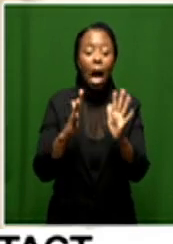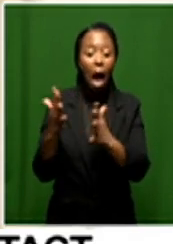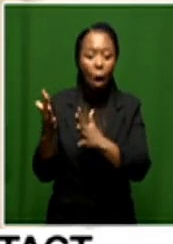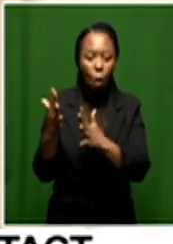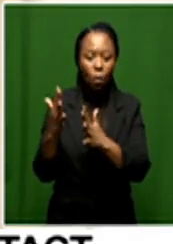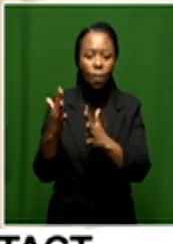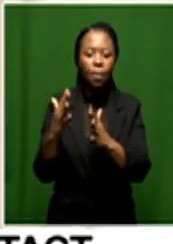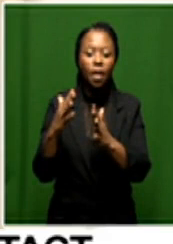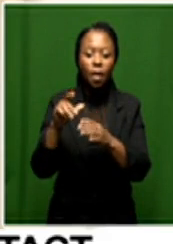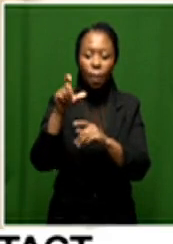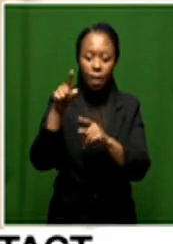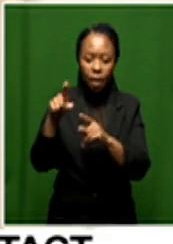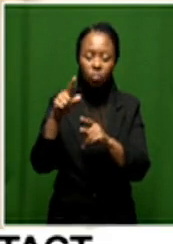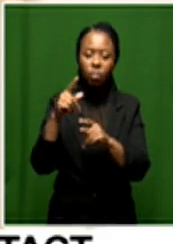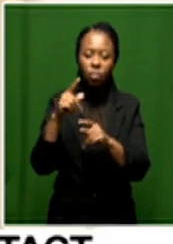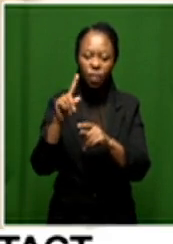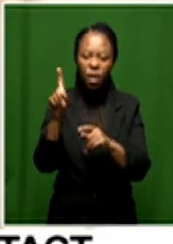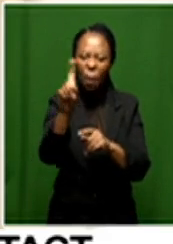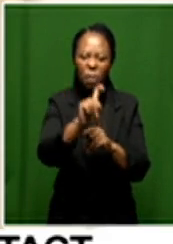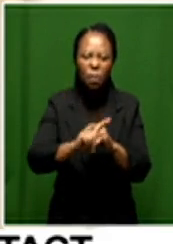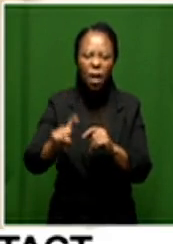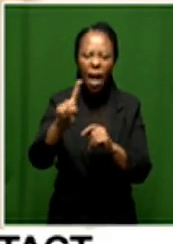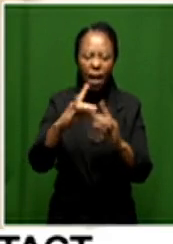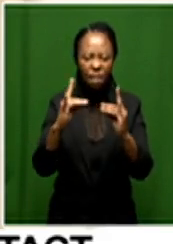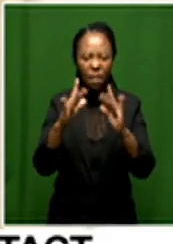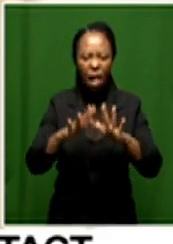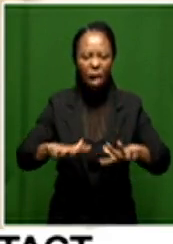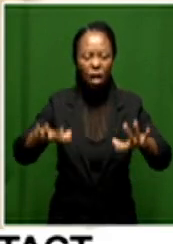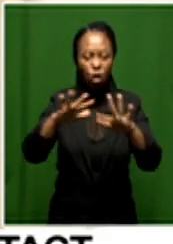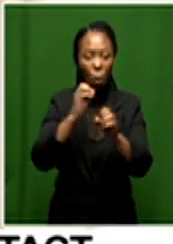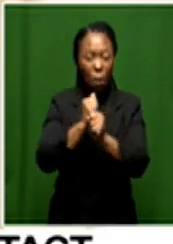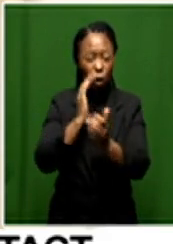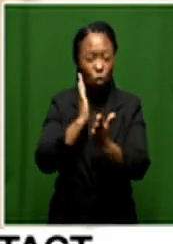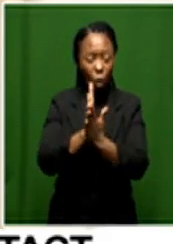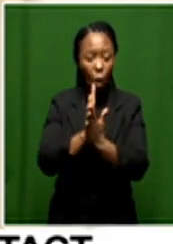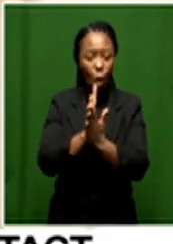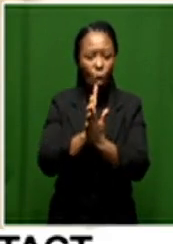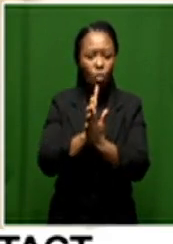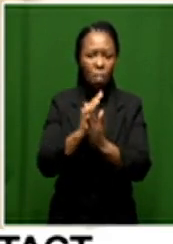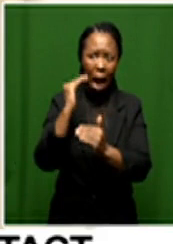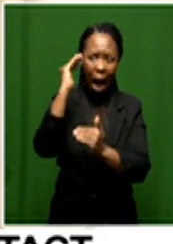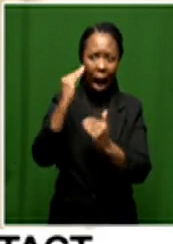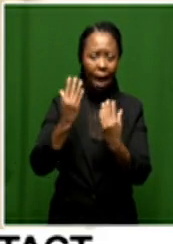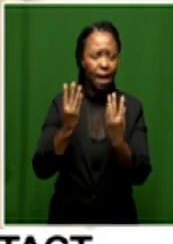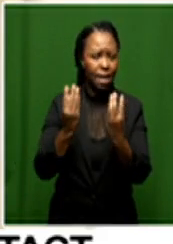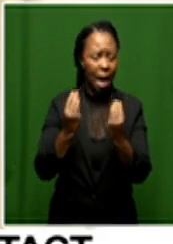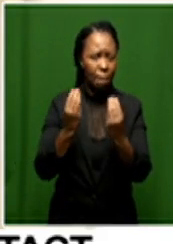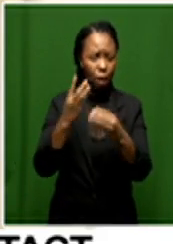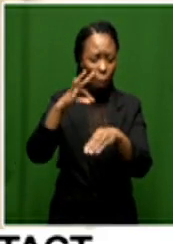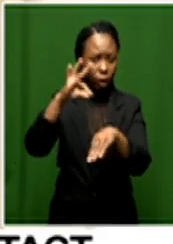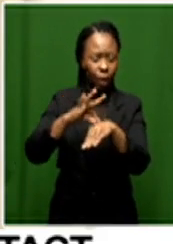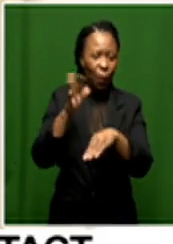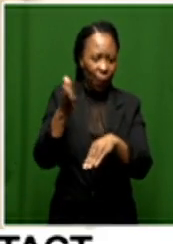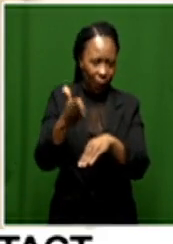vector itself, spraying your fields and making sure that you don't have high numbers of